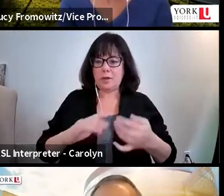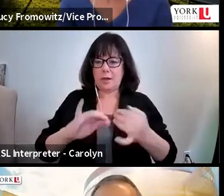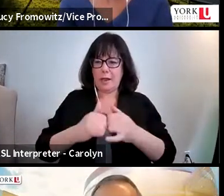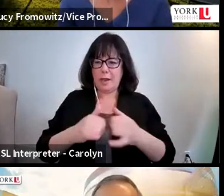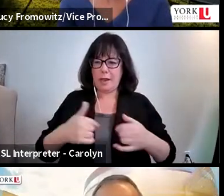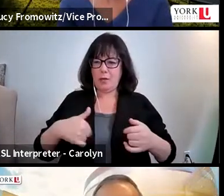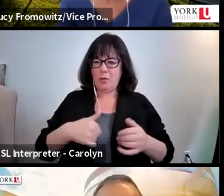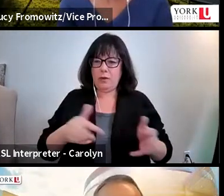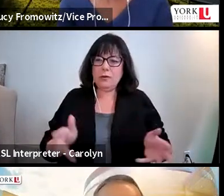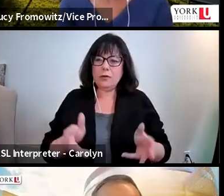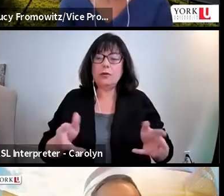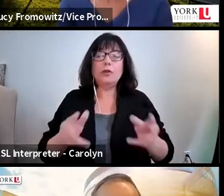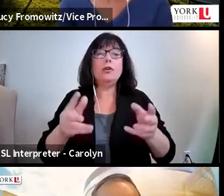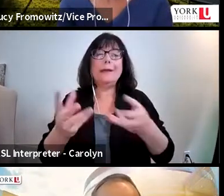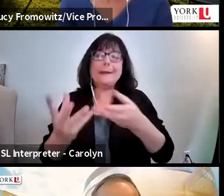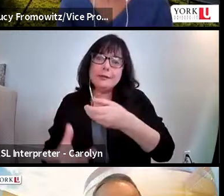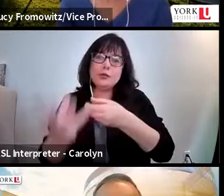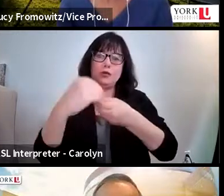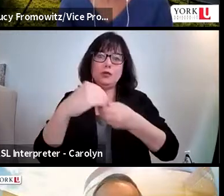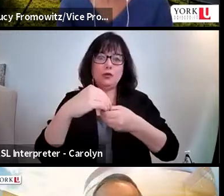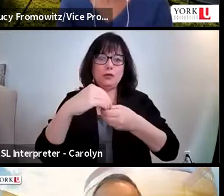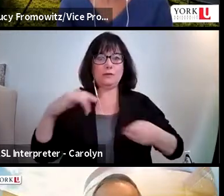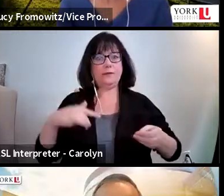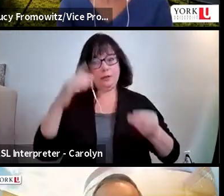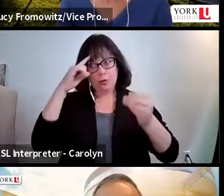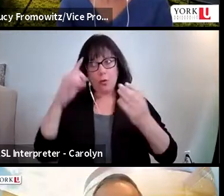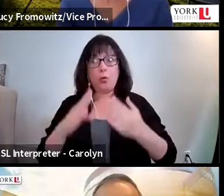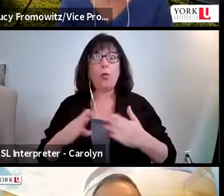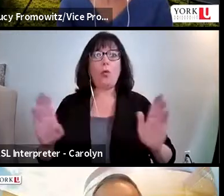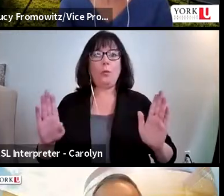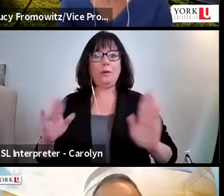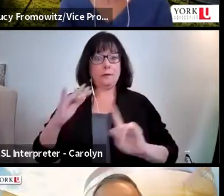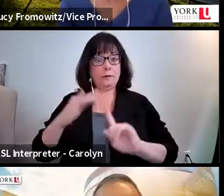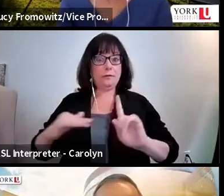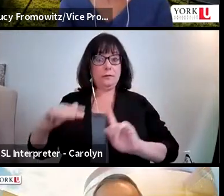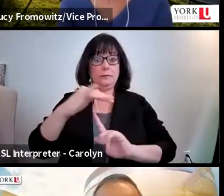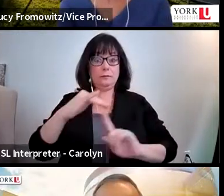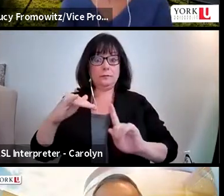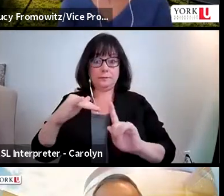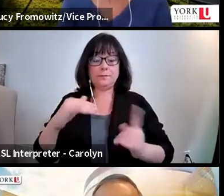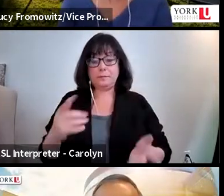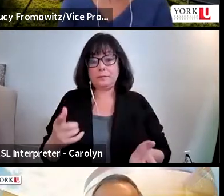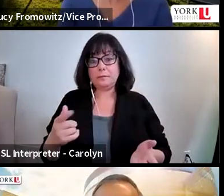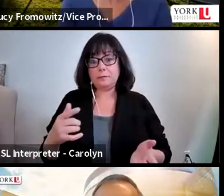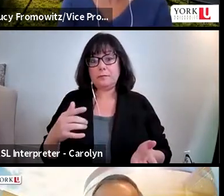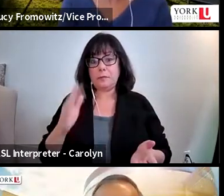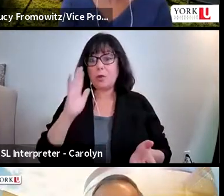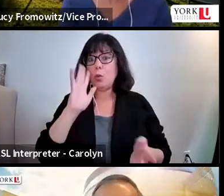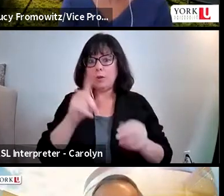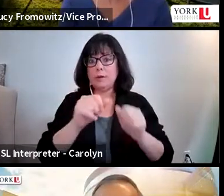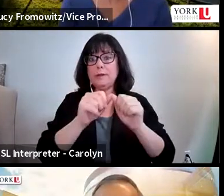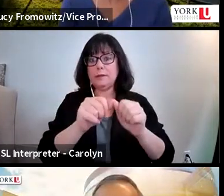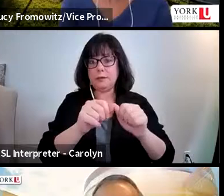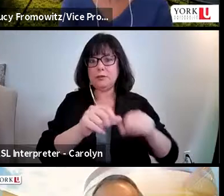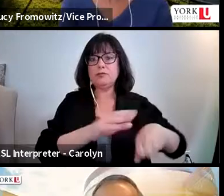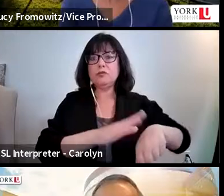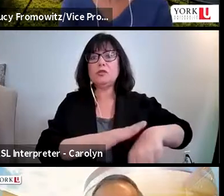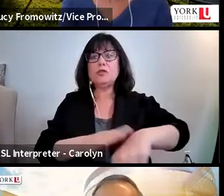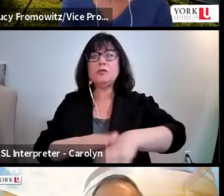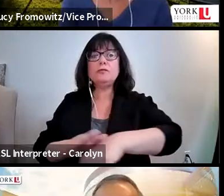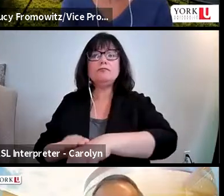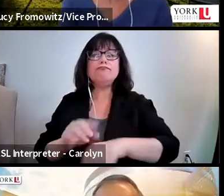that the strategy going forward is that we'll continue to undertake those consultations. There are some